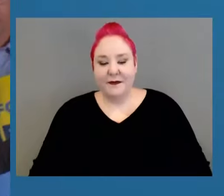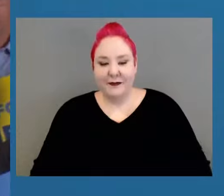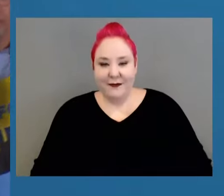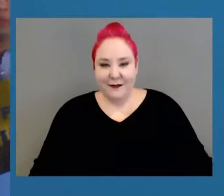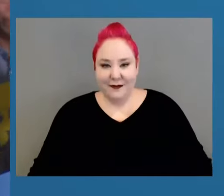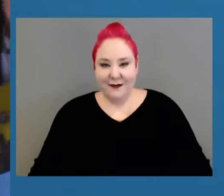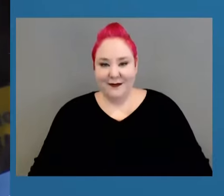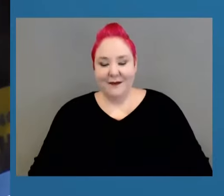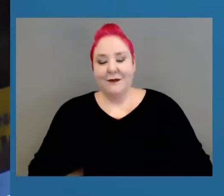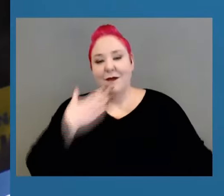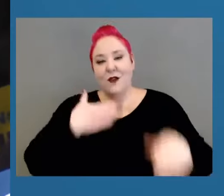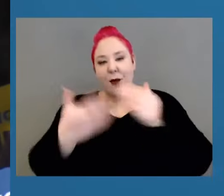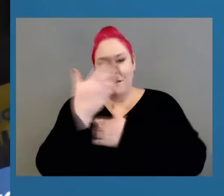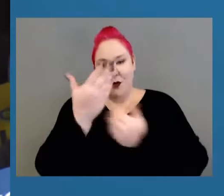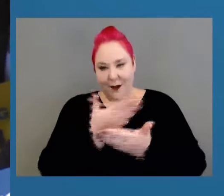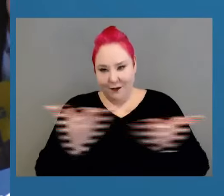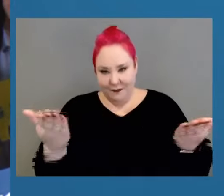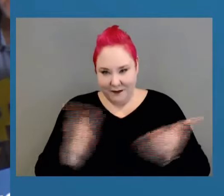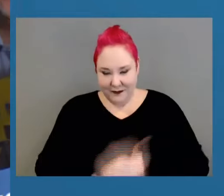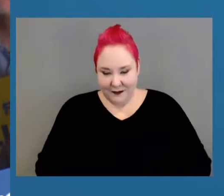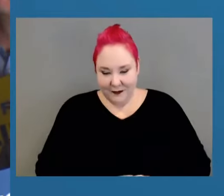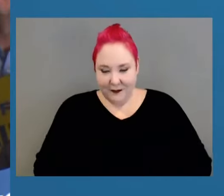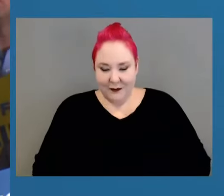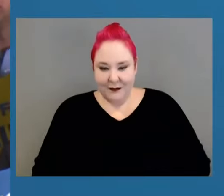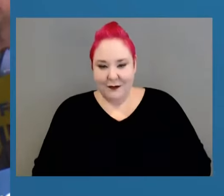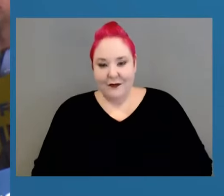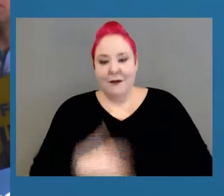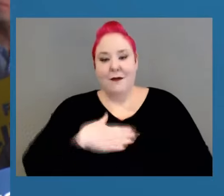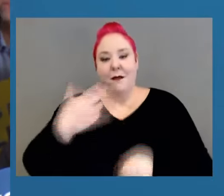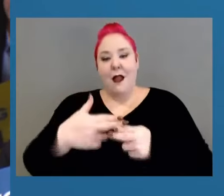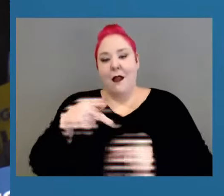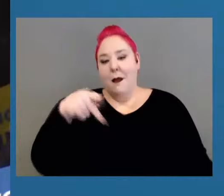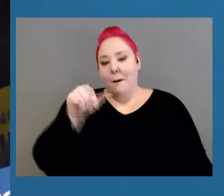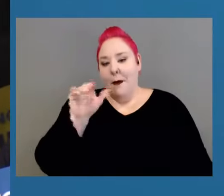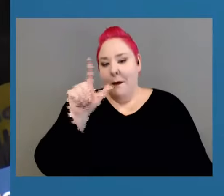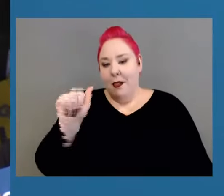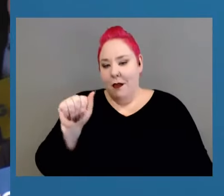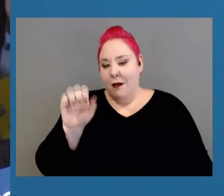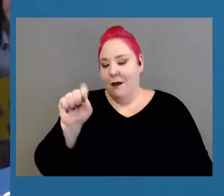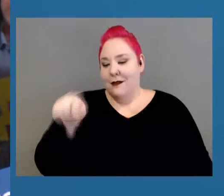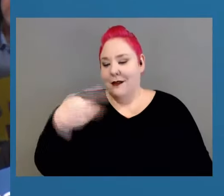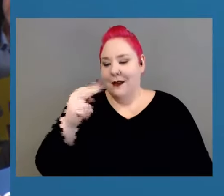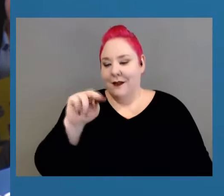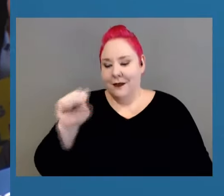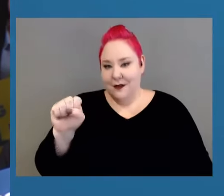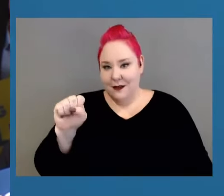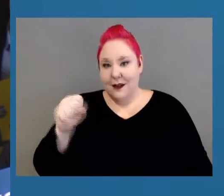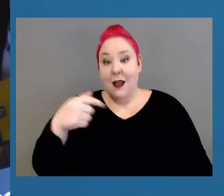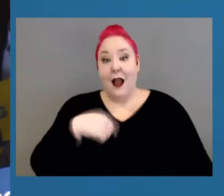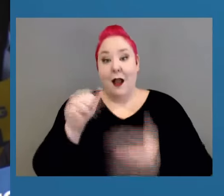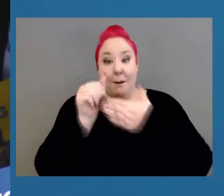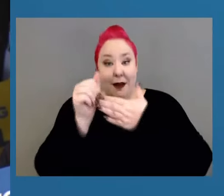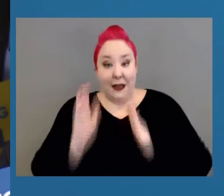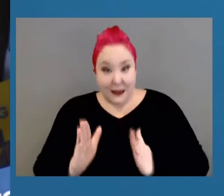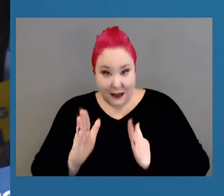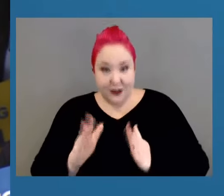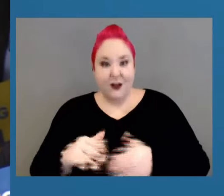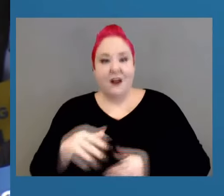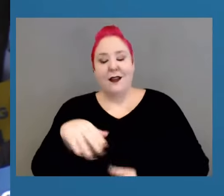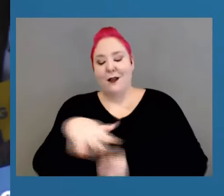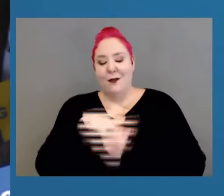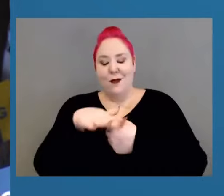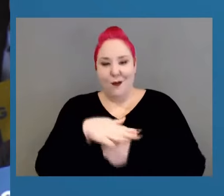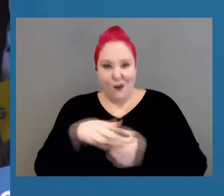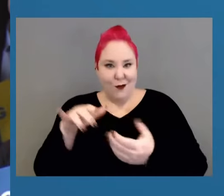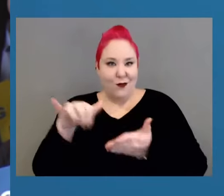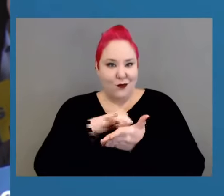Good morning, everyone. Good morning. My name is Pamela Stevens. I am a leader in Vocal New York and